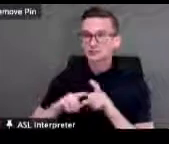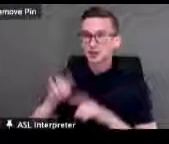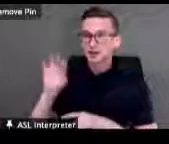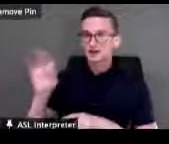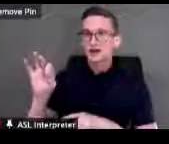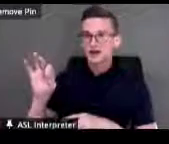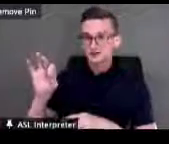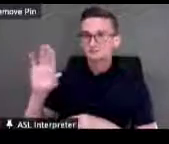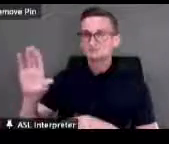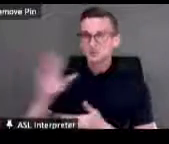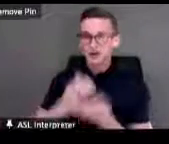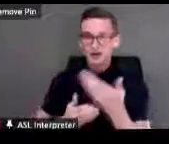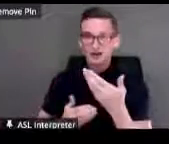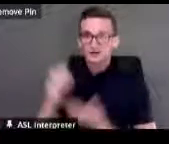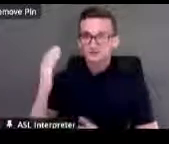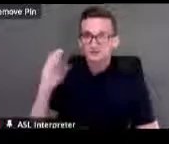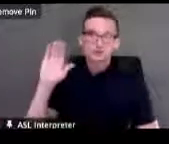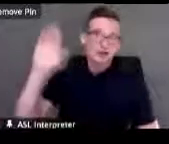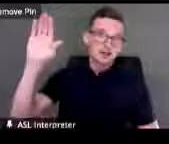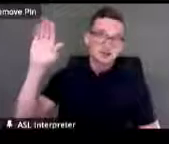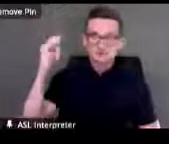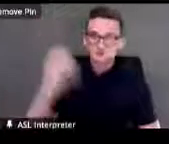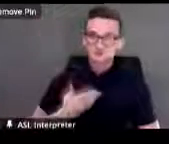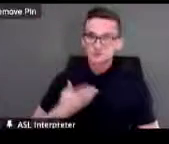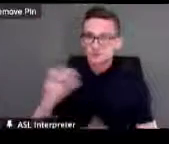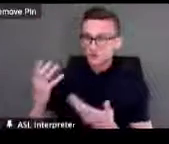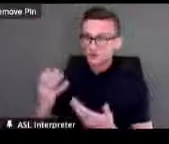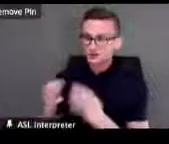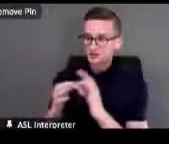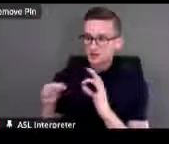your hand indicating you wish to comment.